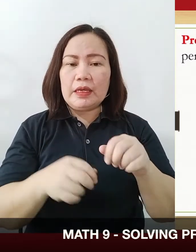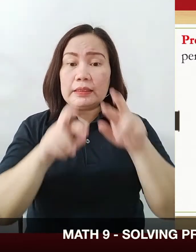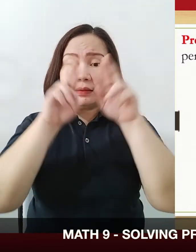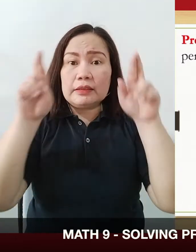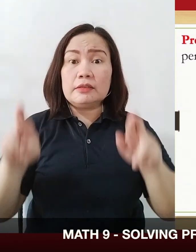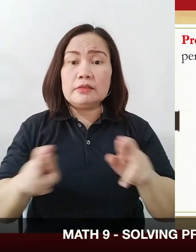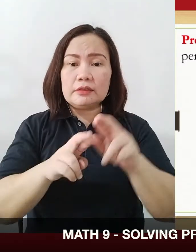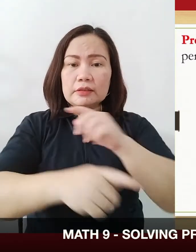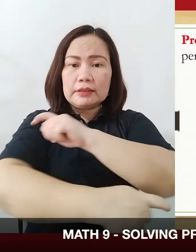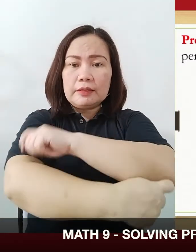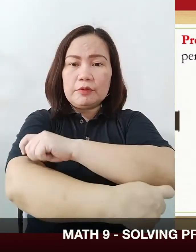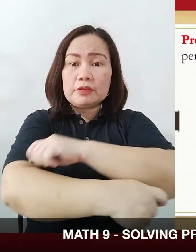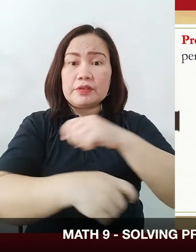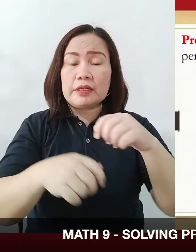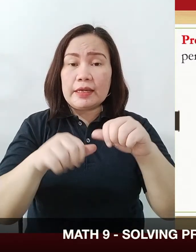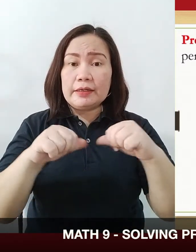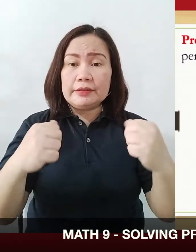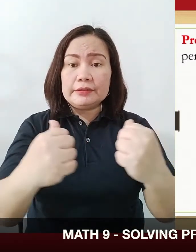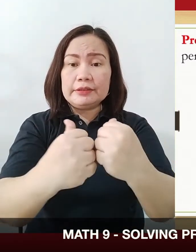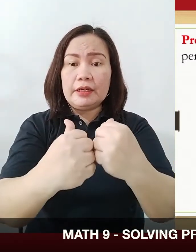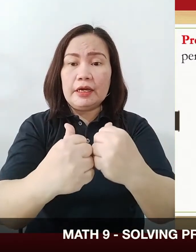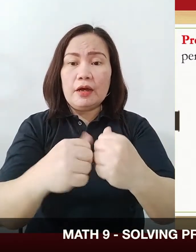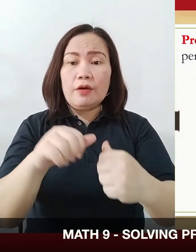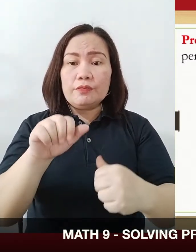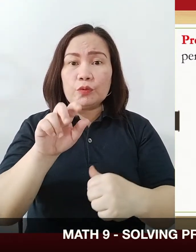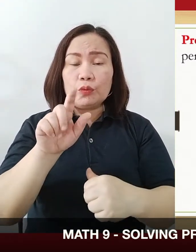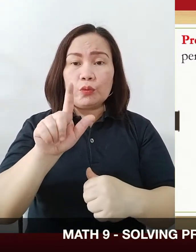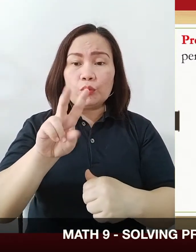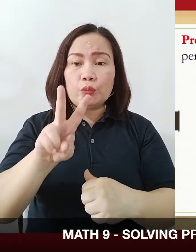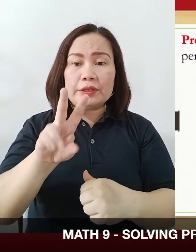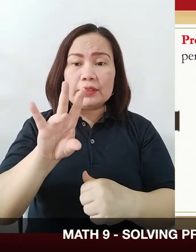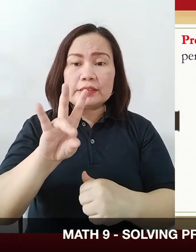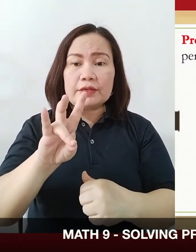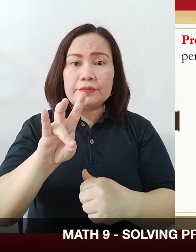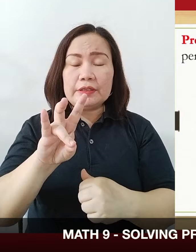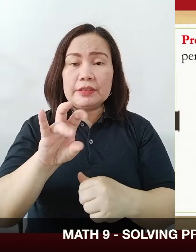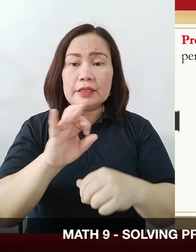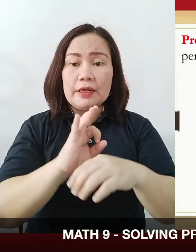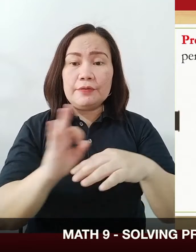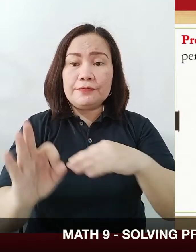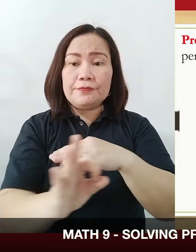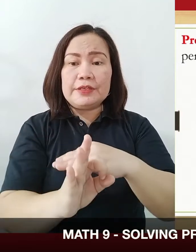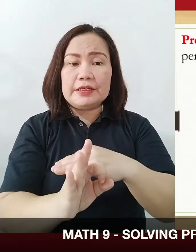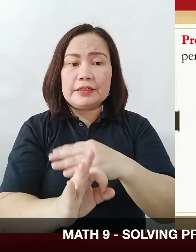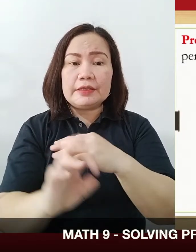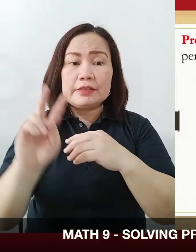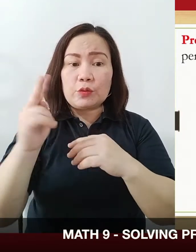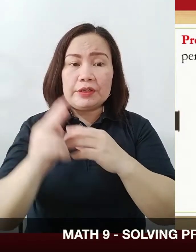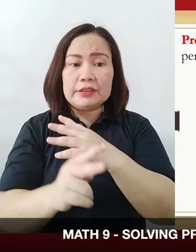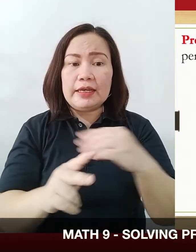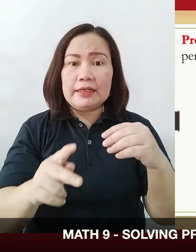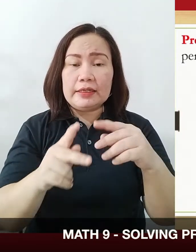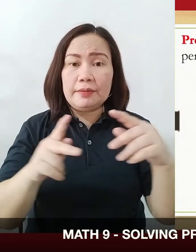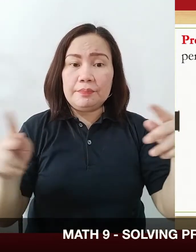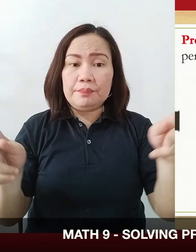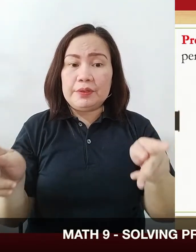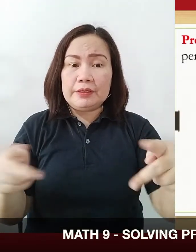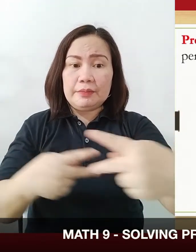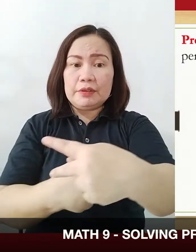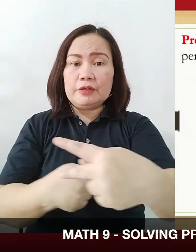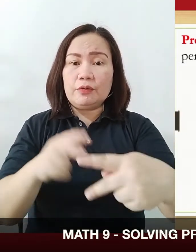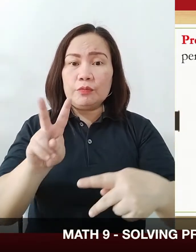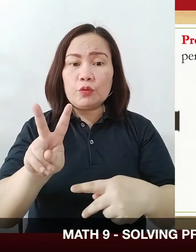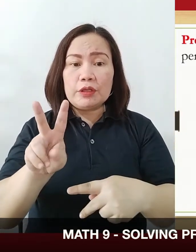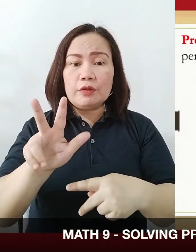has an area of 27 square feet and a perimeter of 24 feet. What are the dimensions of the